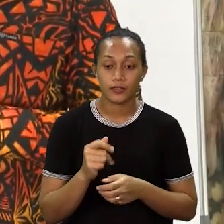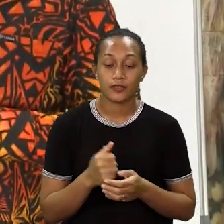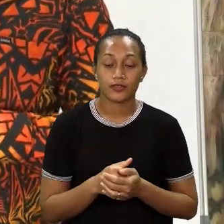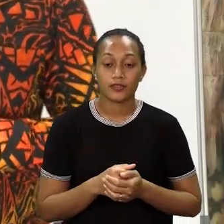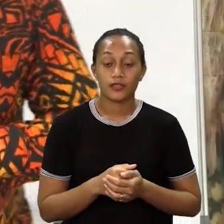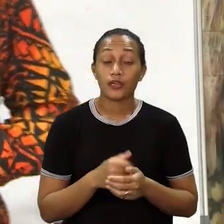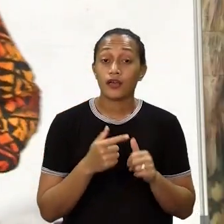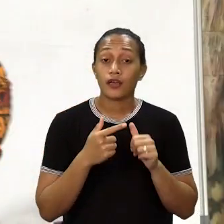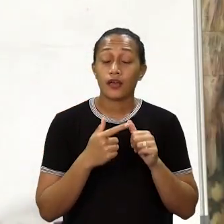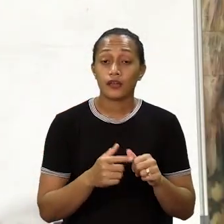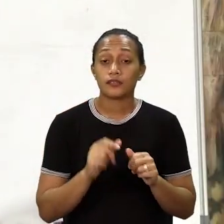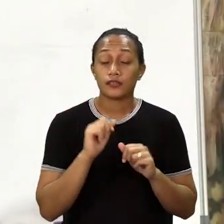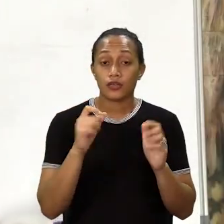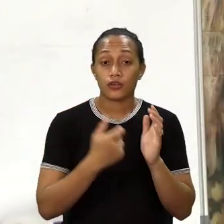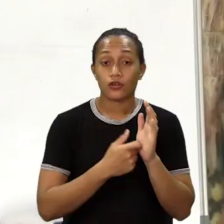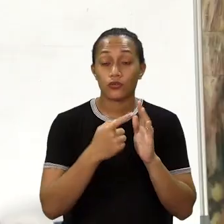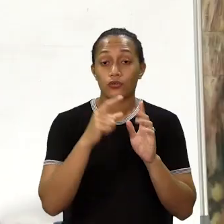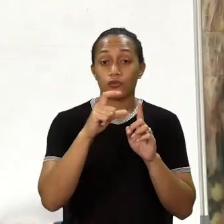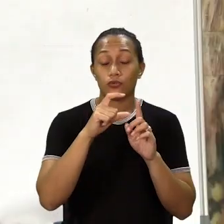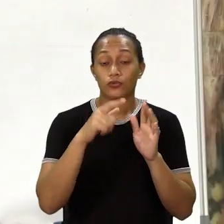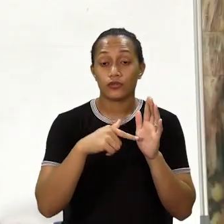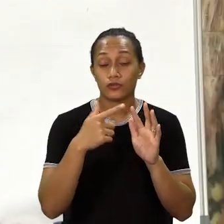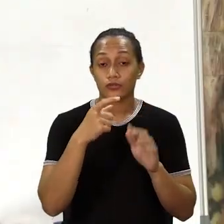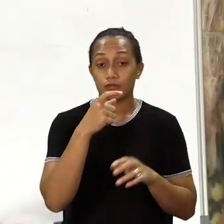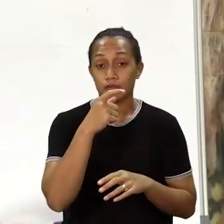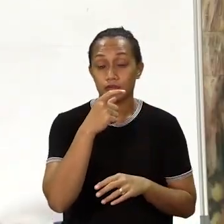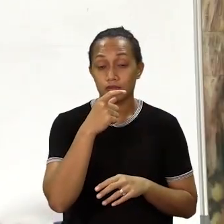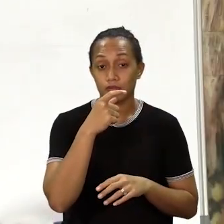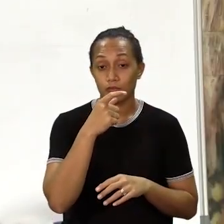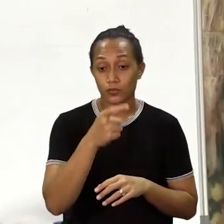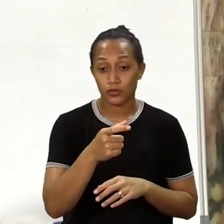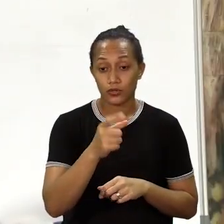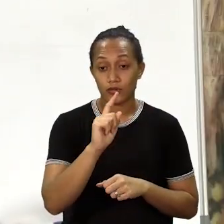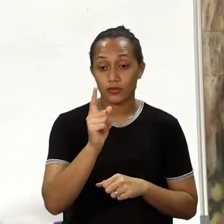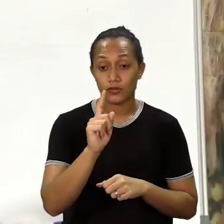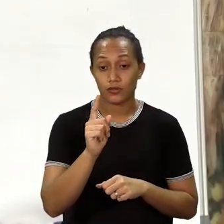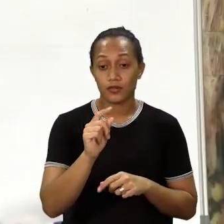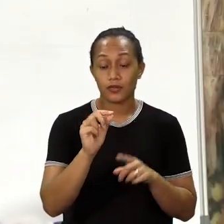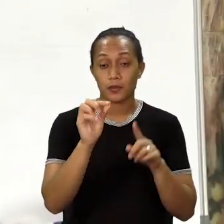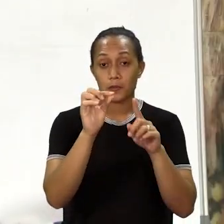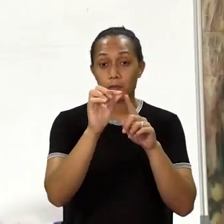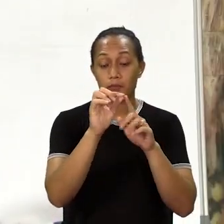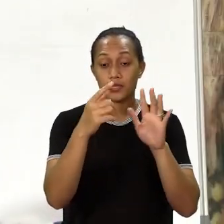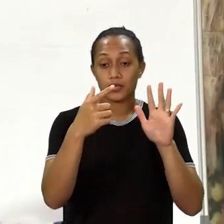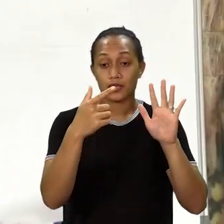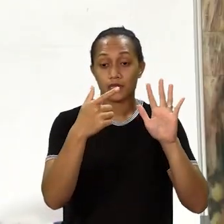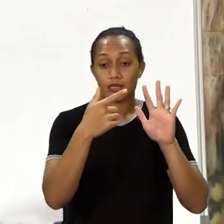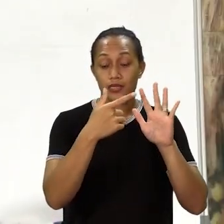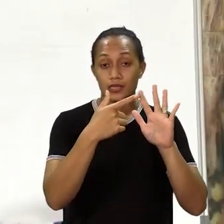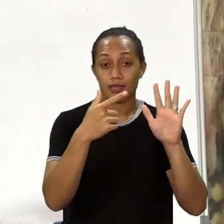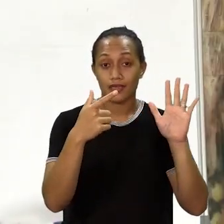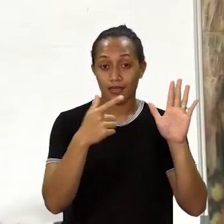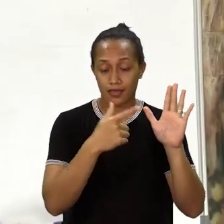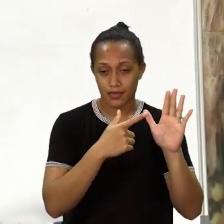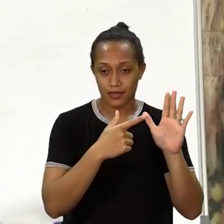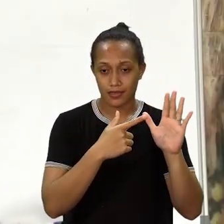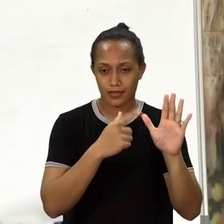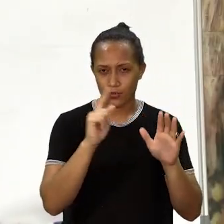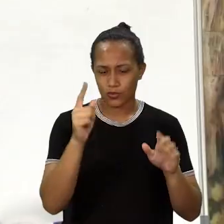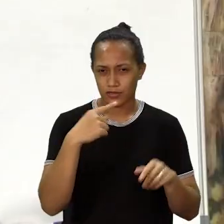Good. Right? The answer to our riddle this morning is the word P.